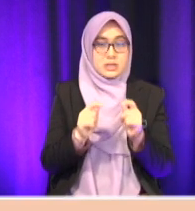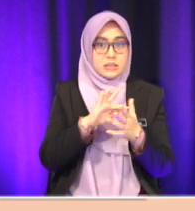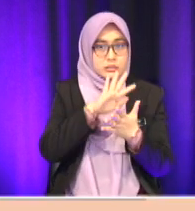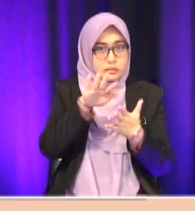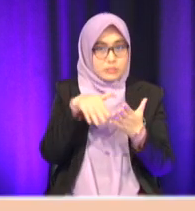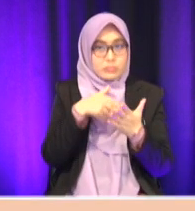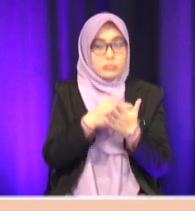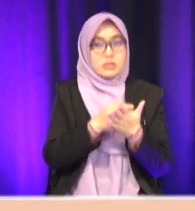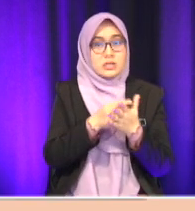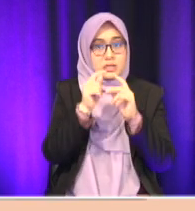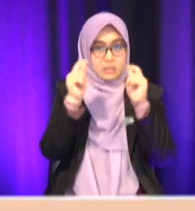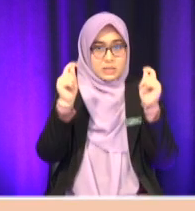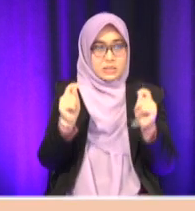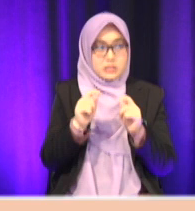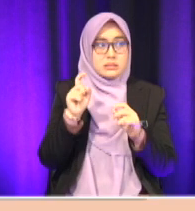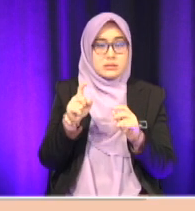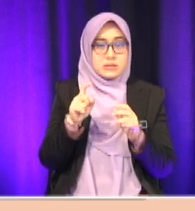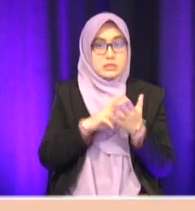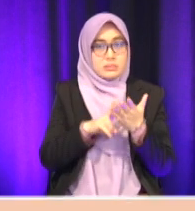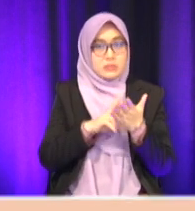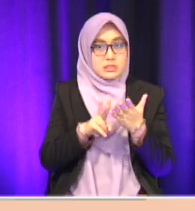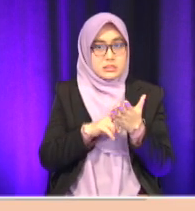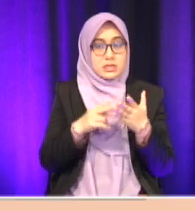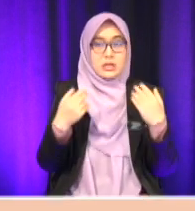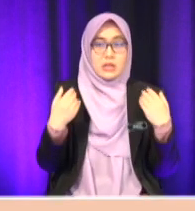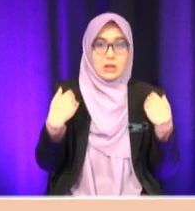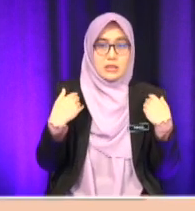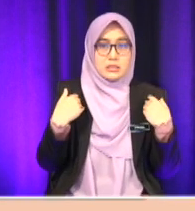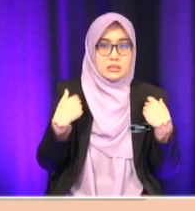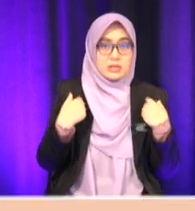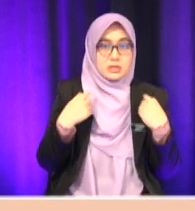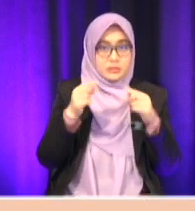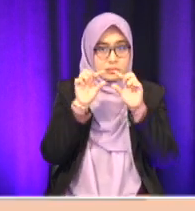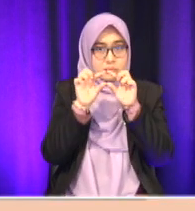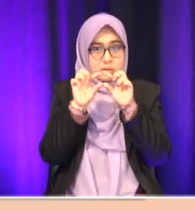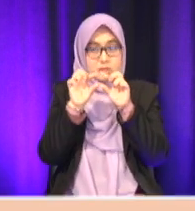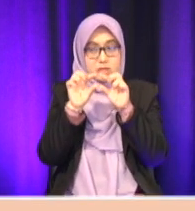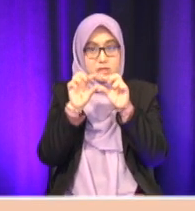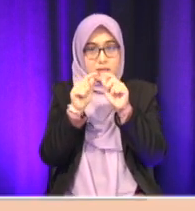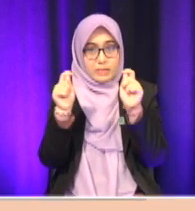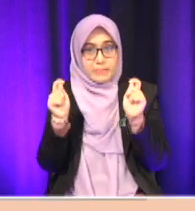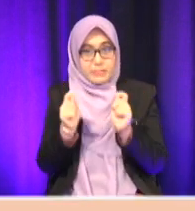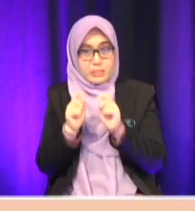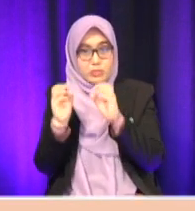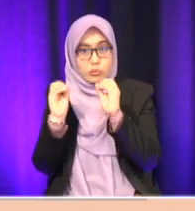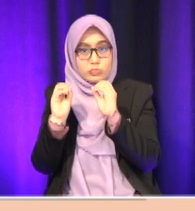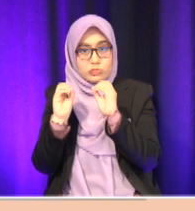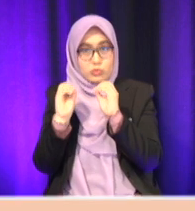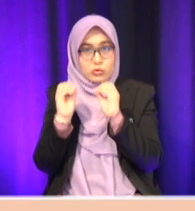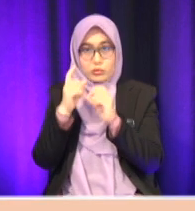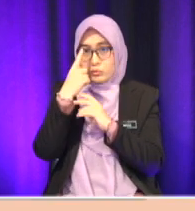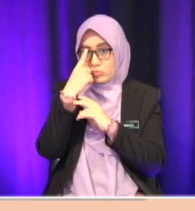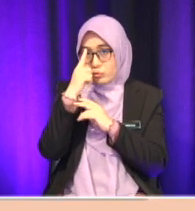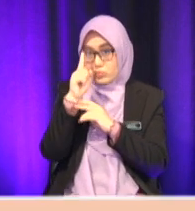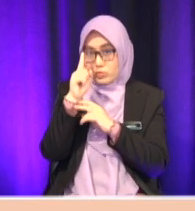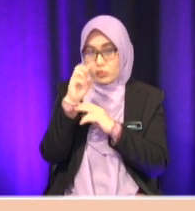participate. There we have one missing sentence there. We had no choice but to build up our courage and speak up.